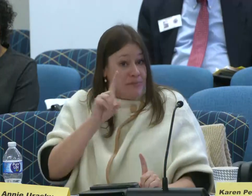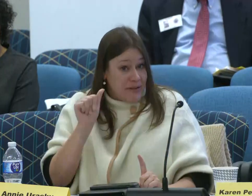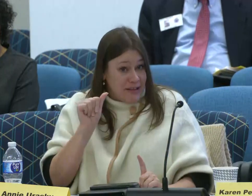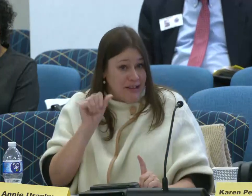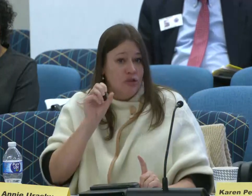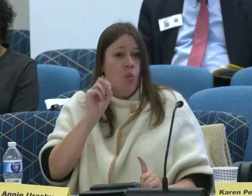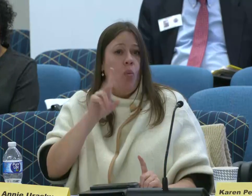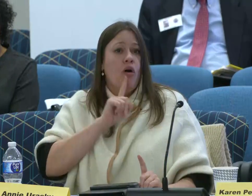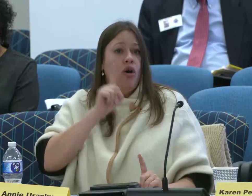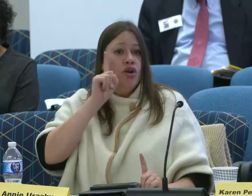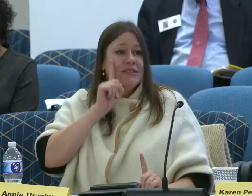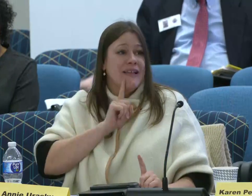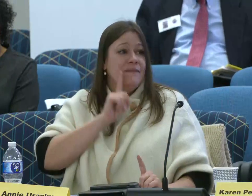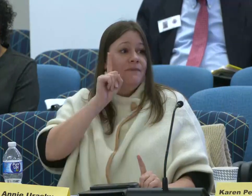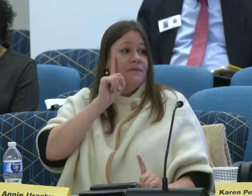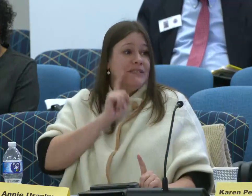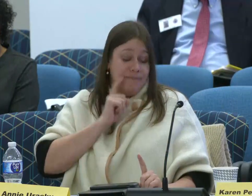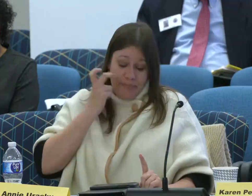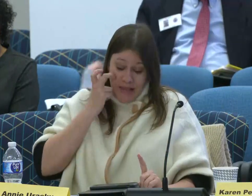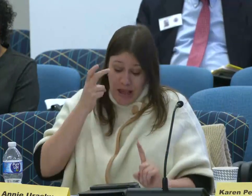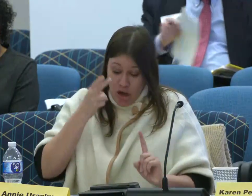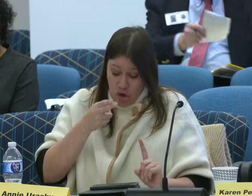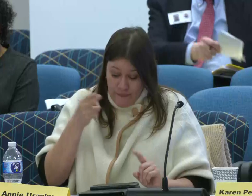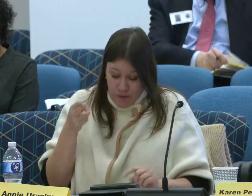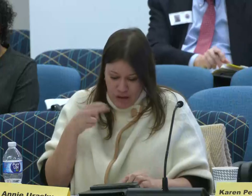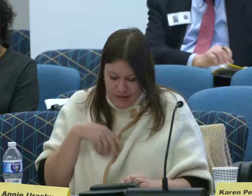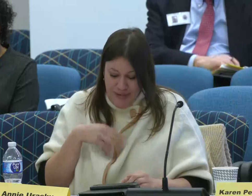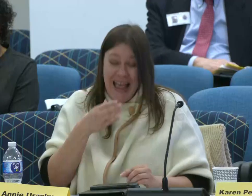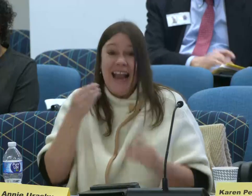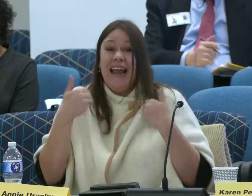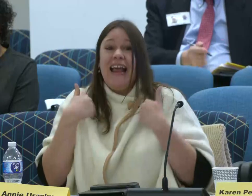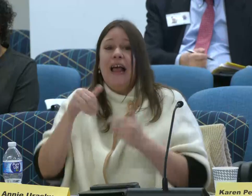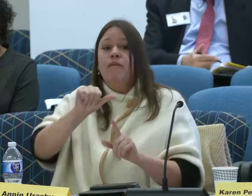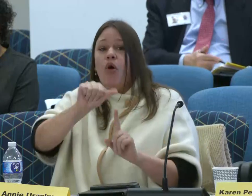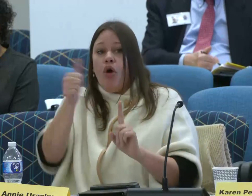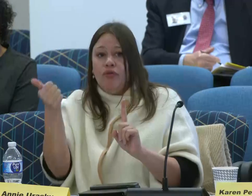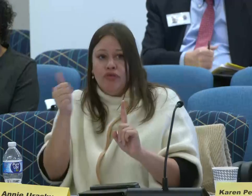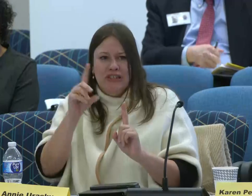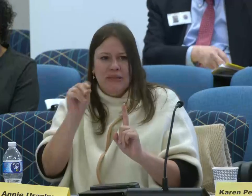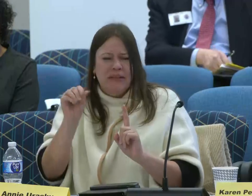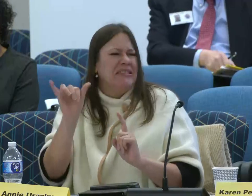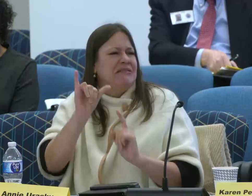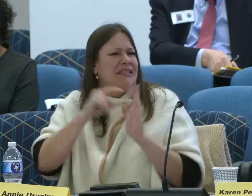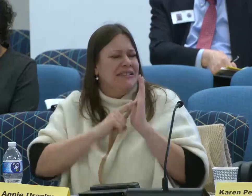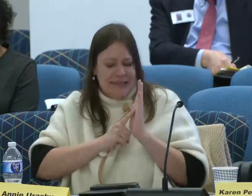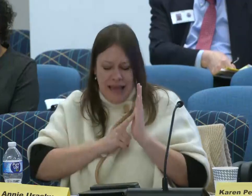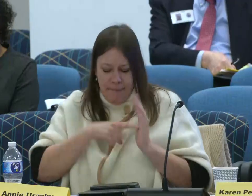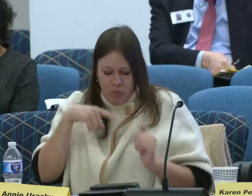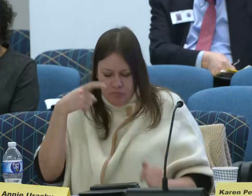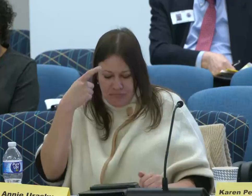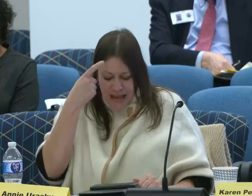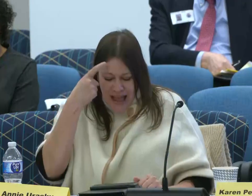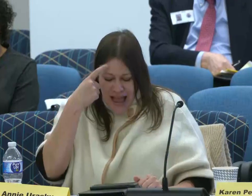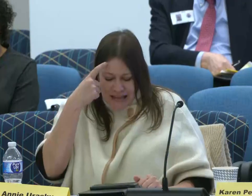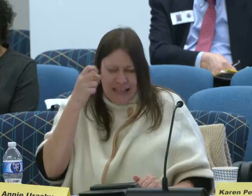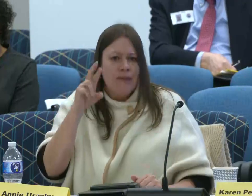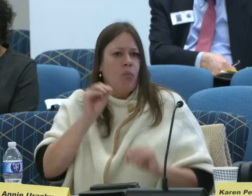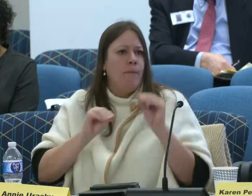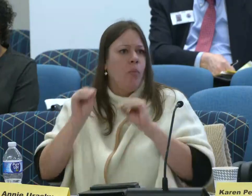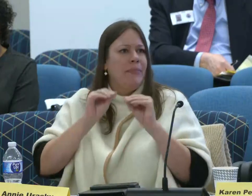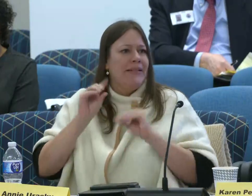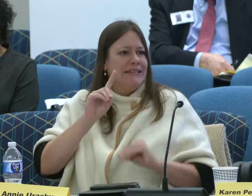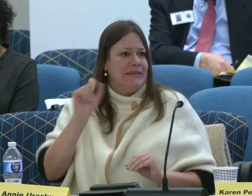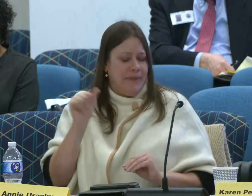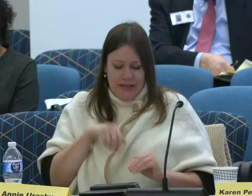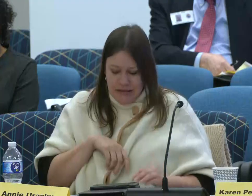emphasizing people who have speech disabilities or who are deaf or deafblind or hard of hearing. Also other disabilities, for